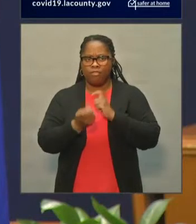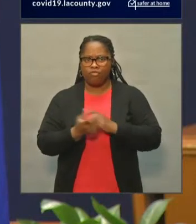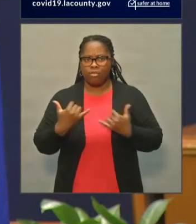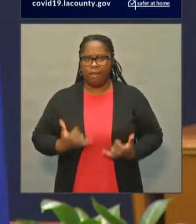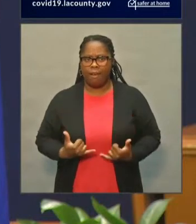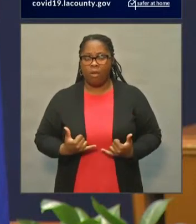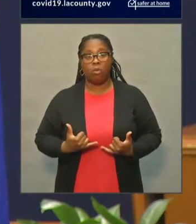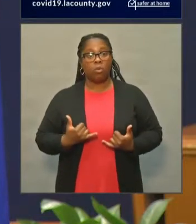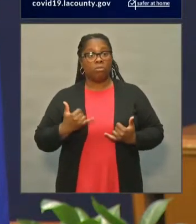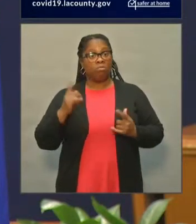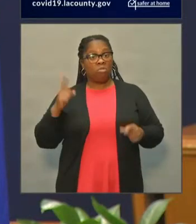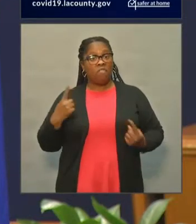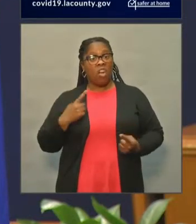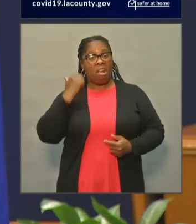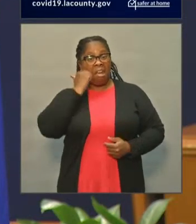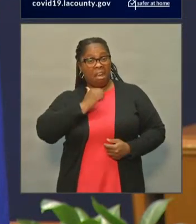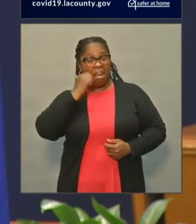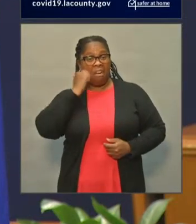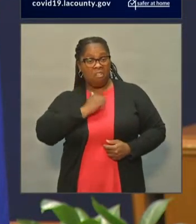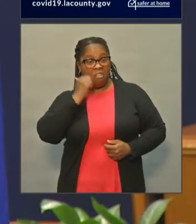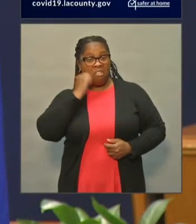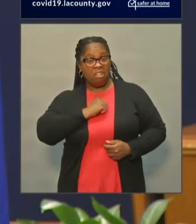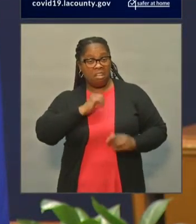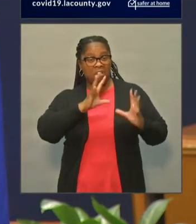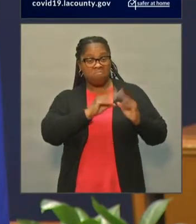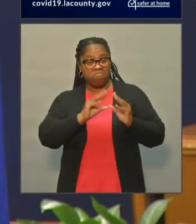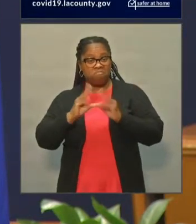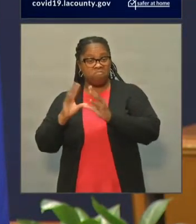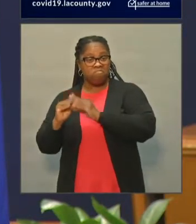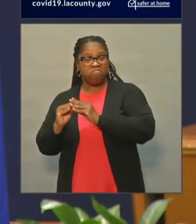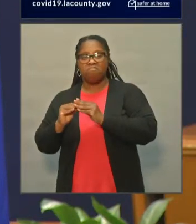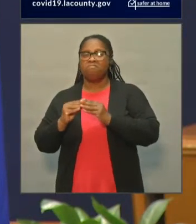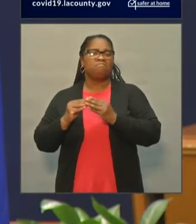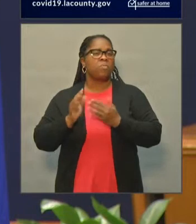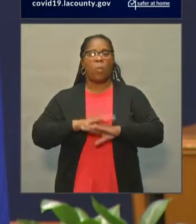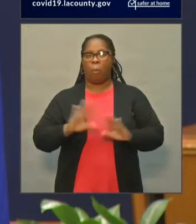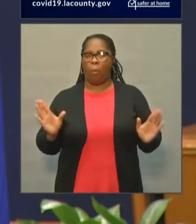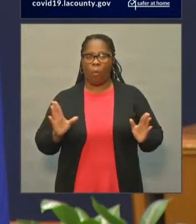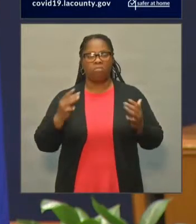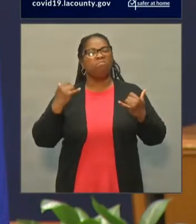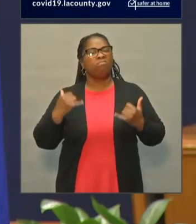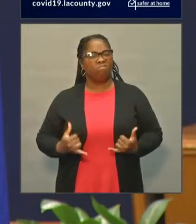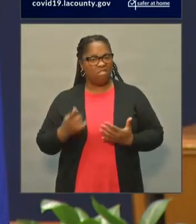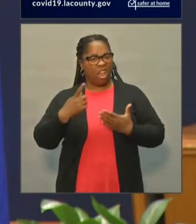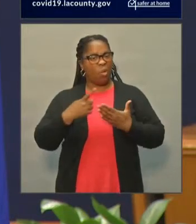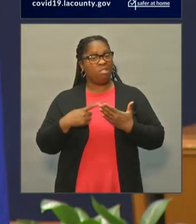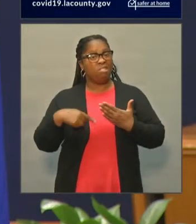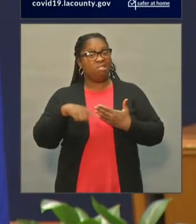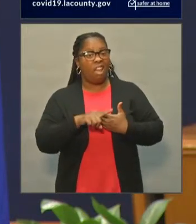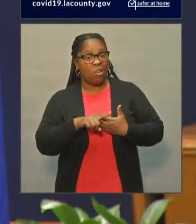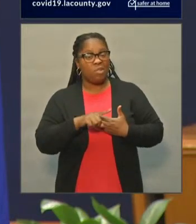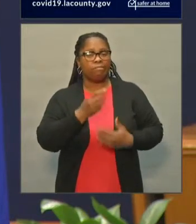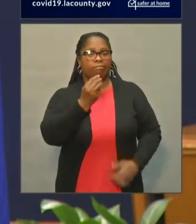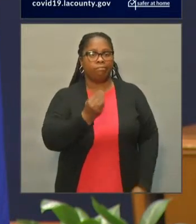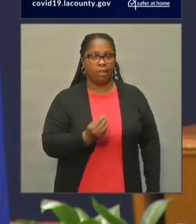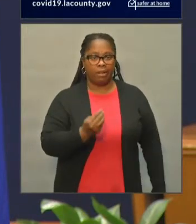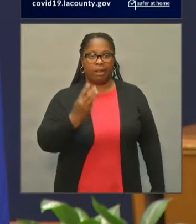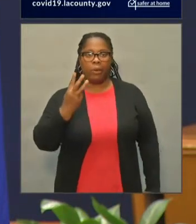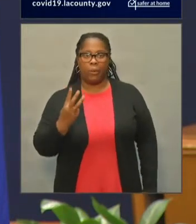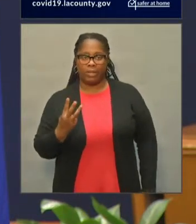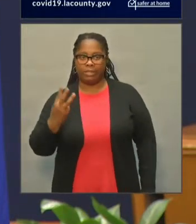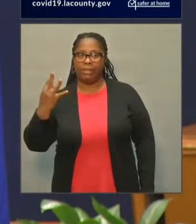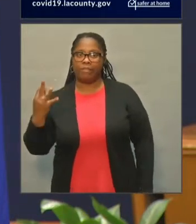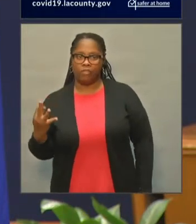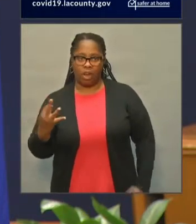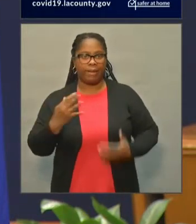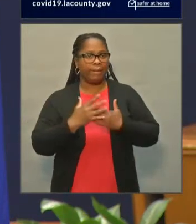hosting briefings 3 times a week on Monday, Wednesday, and Friday, beginning next week after Memorial Day weekend.